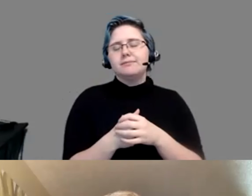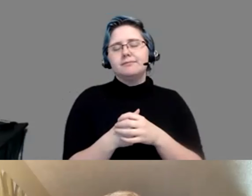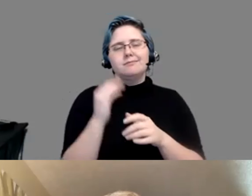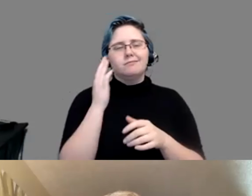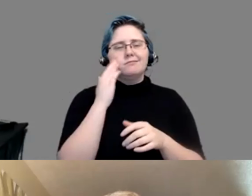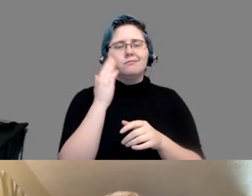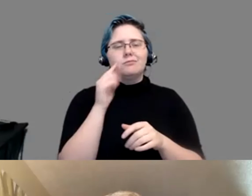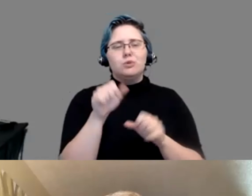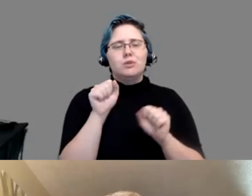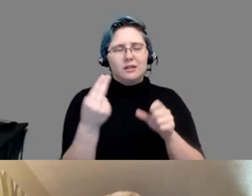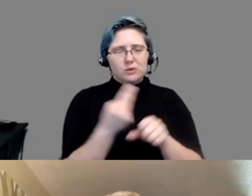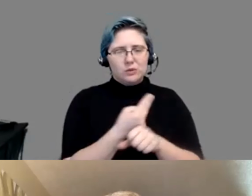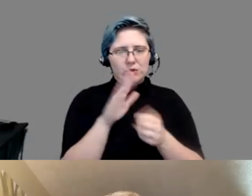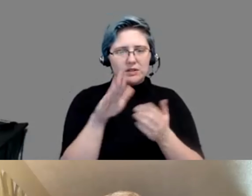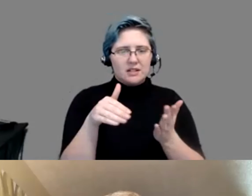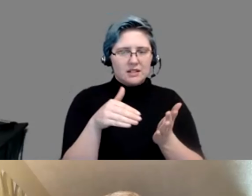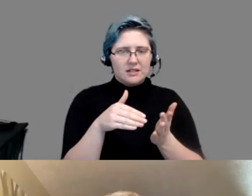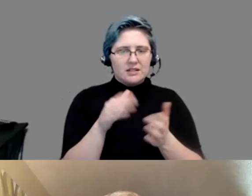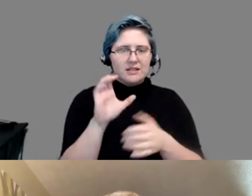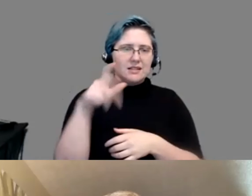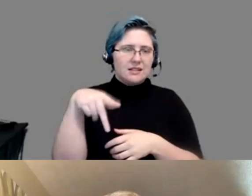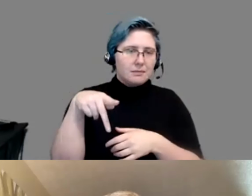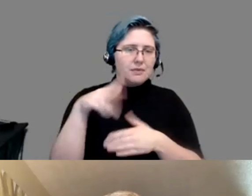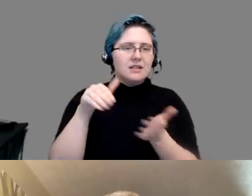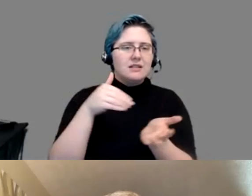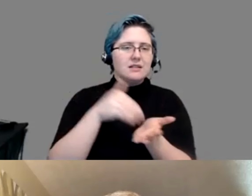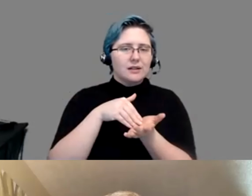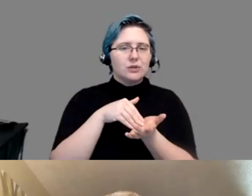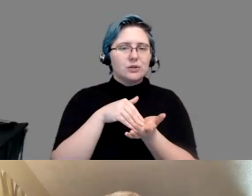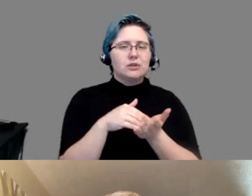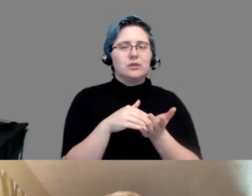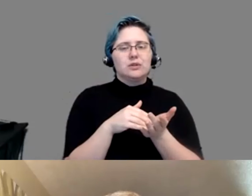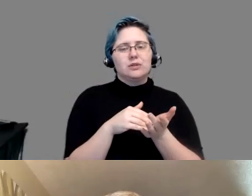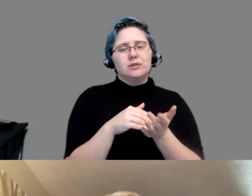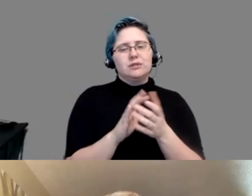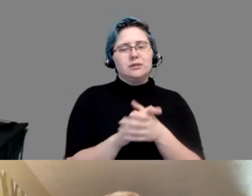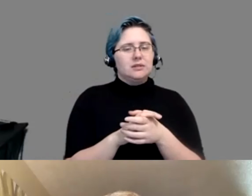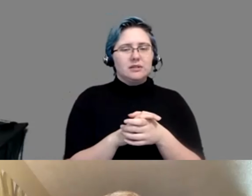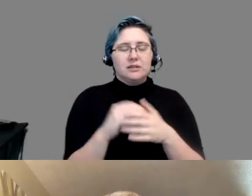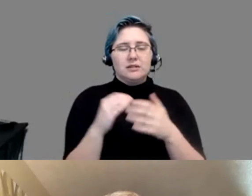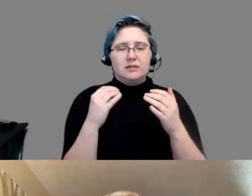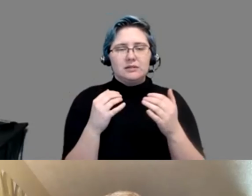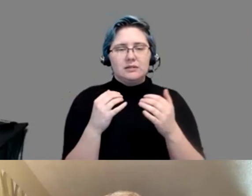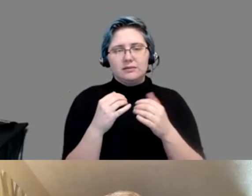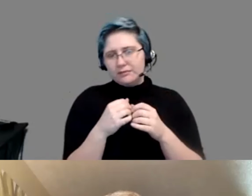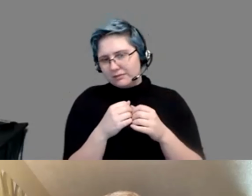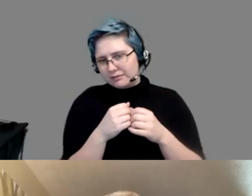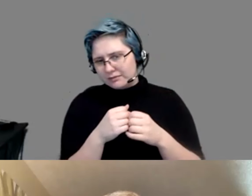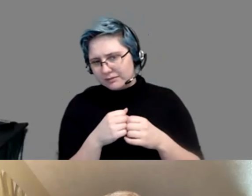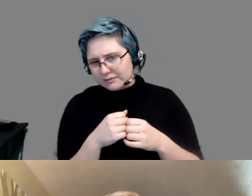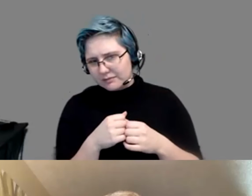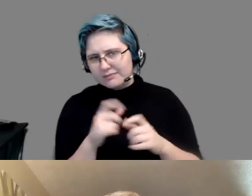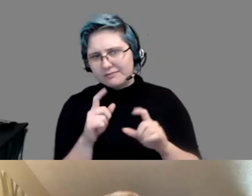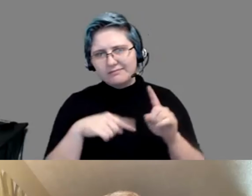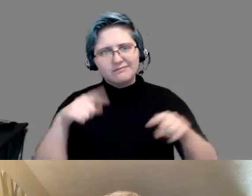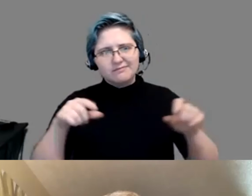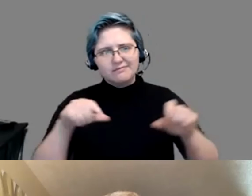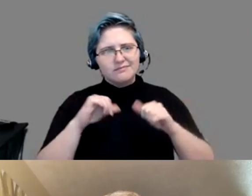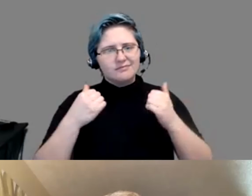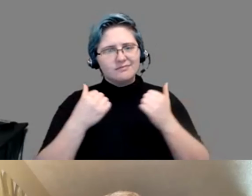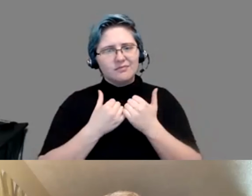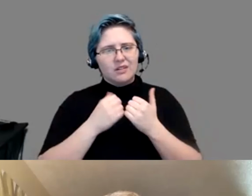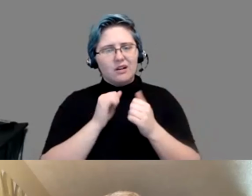can use the cerebral palsy centers, Down syndrome associations. They all,